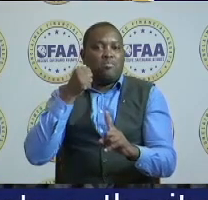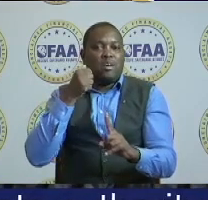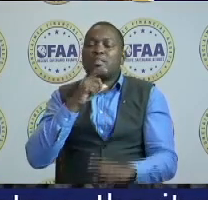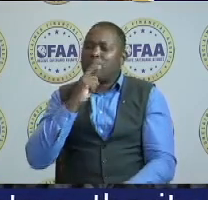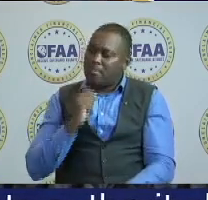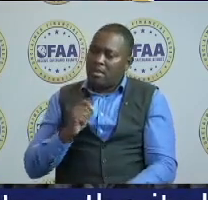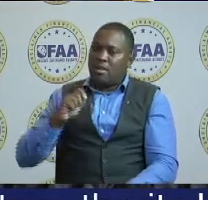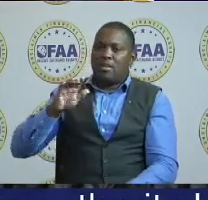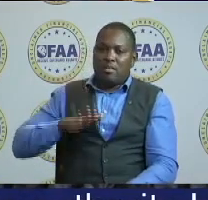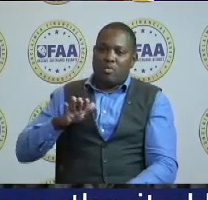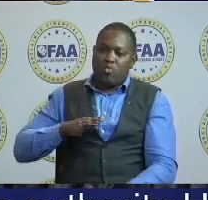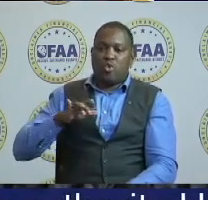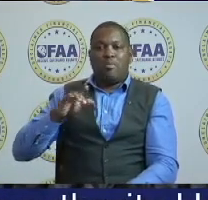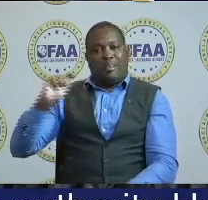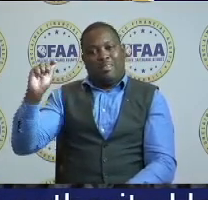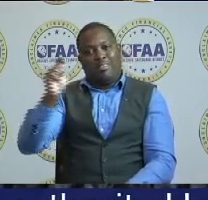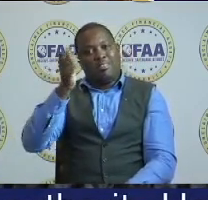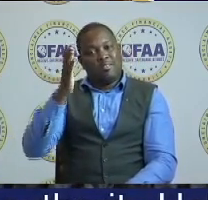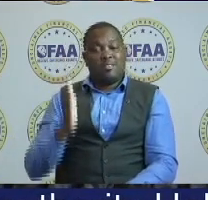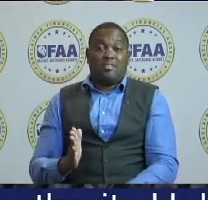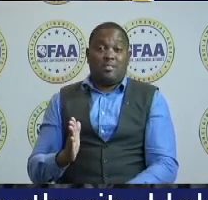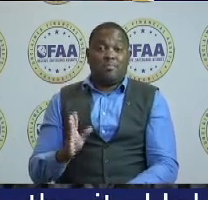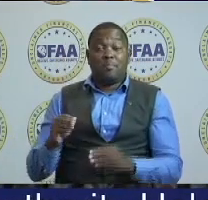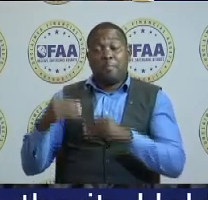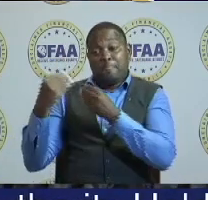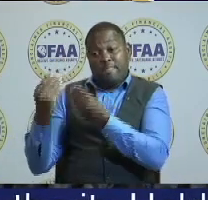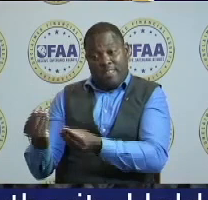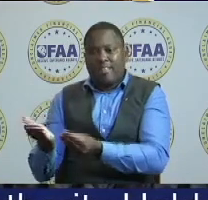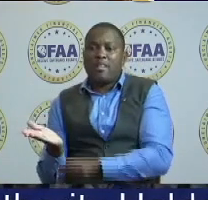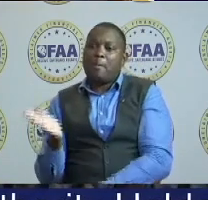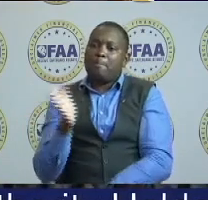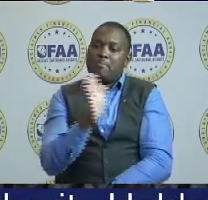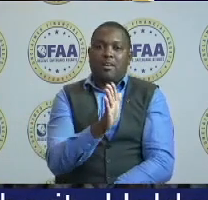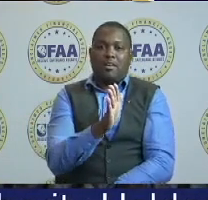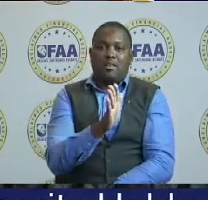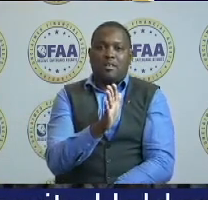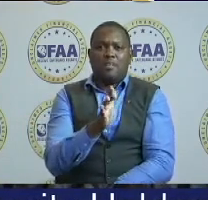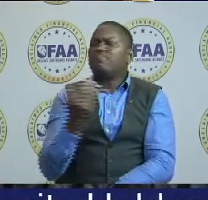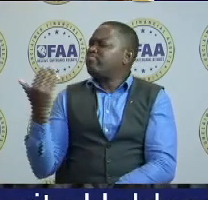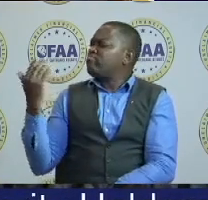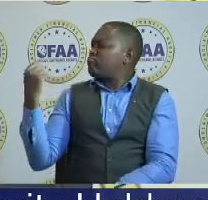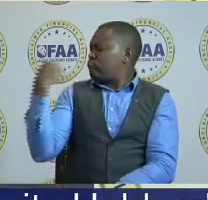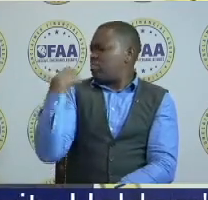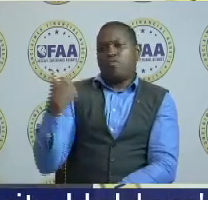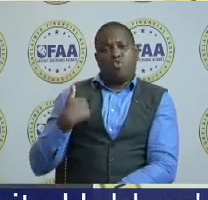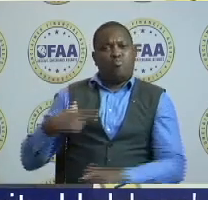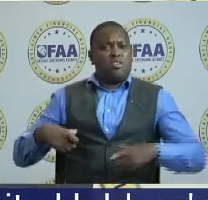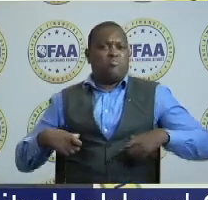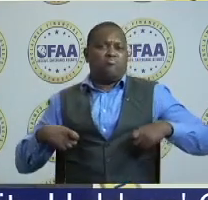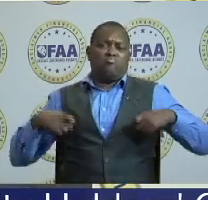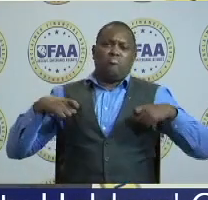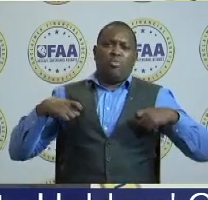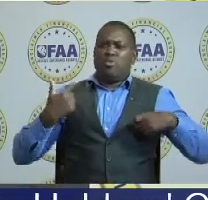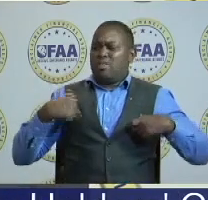and women of the Republic of Kenya and give them back. In fact, I was boasting the other day that I think we might be one of the